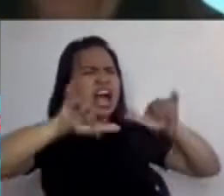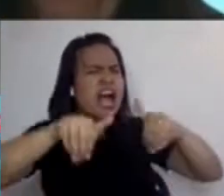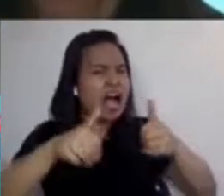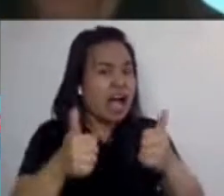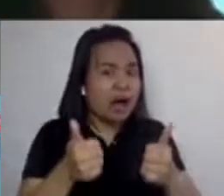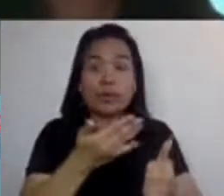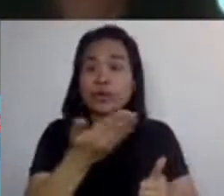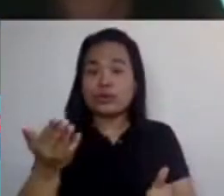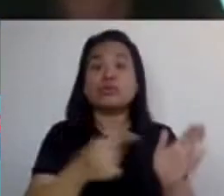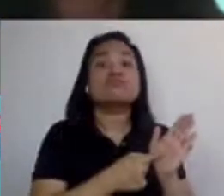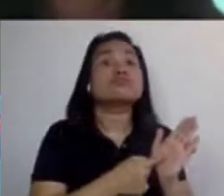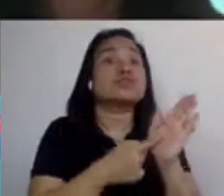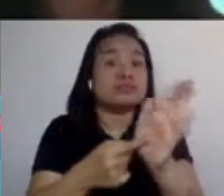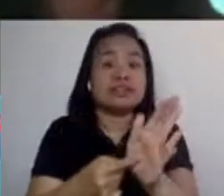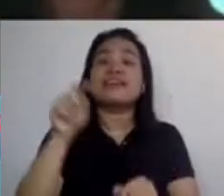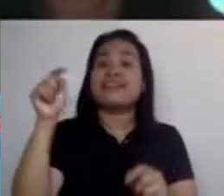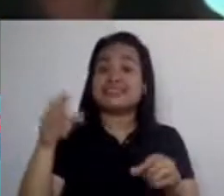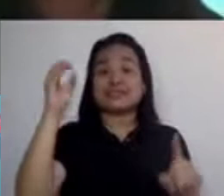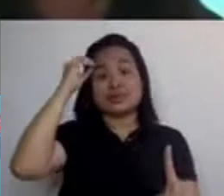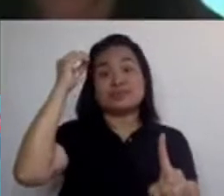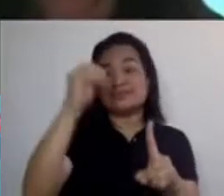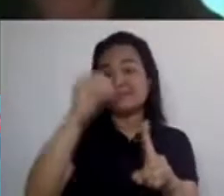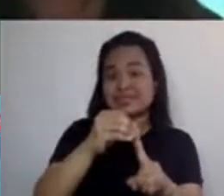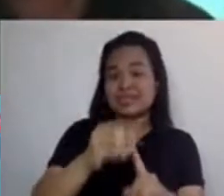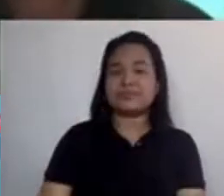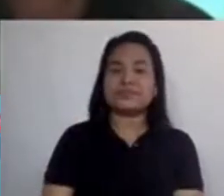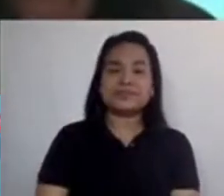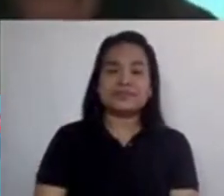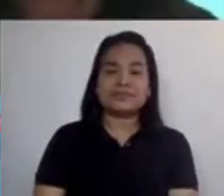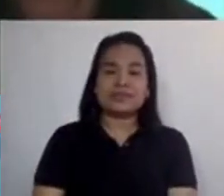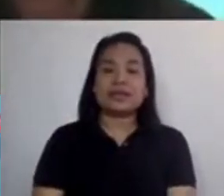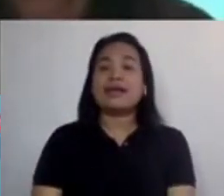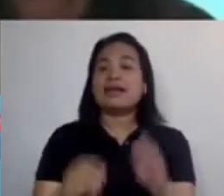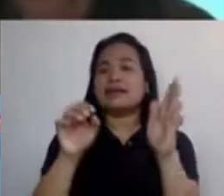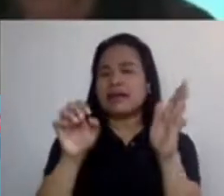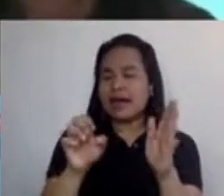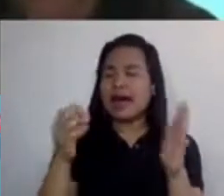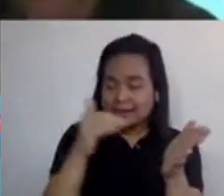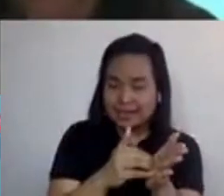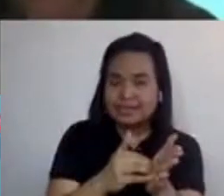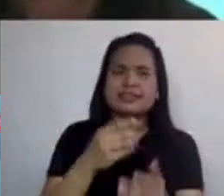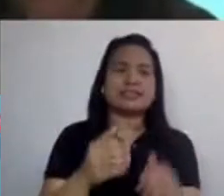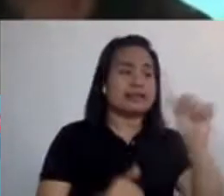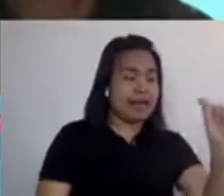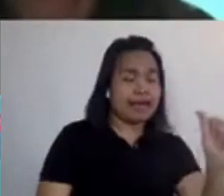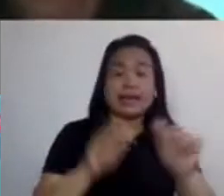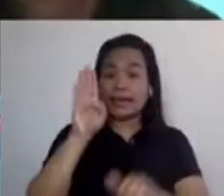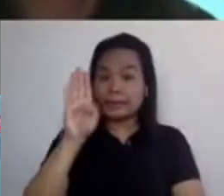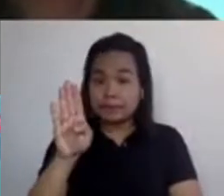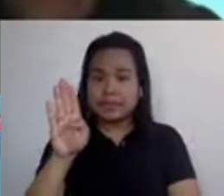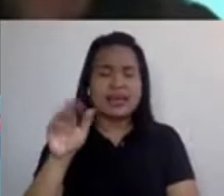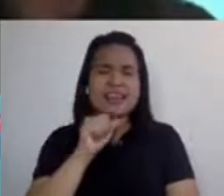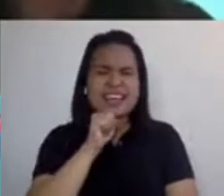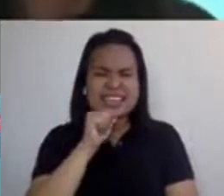objective. Again, these set A's and set B's are not to be submitted